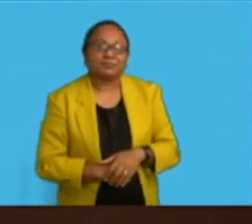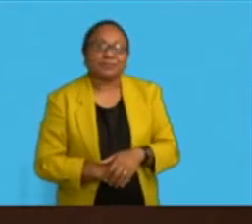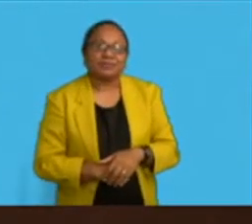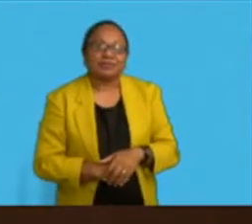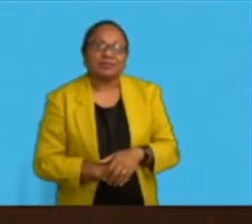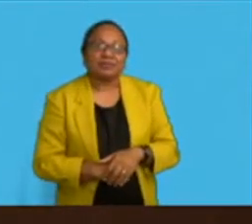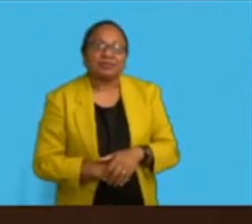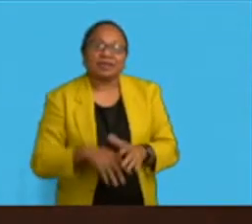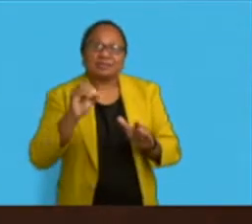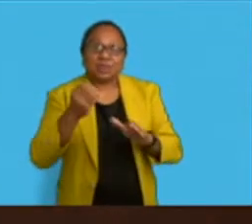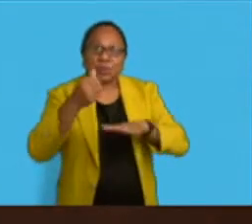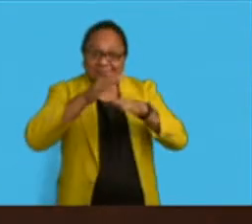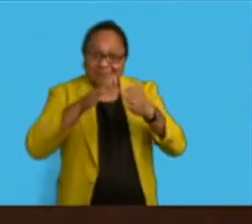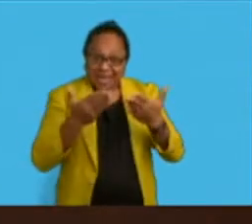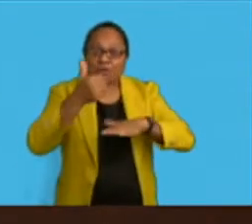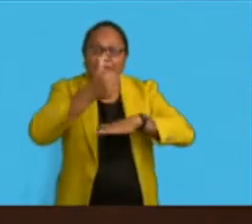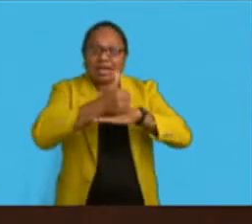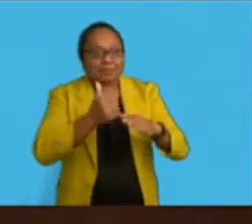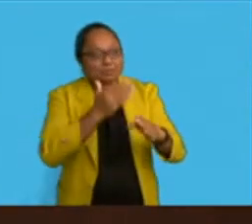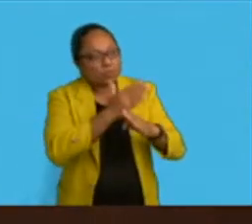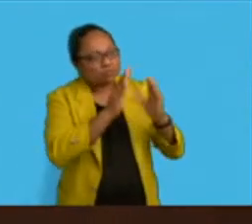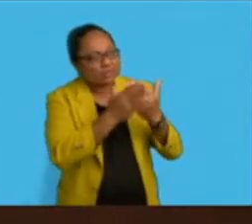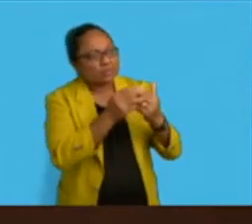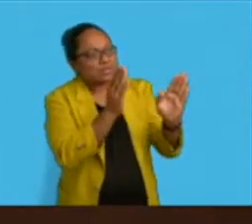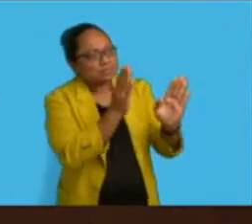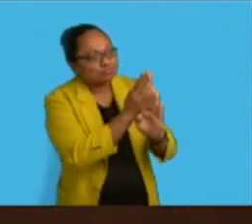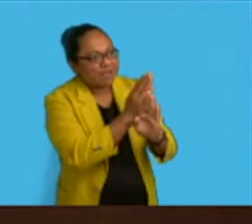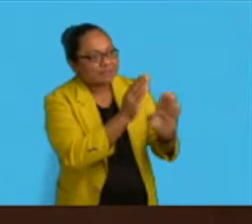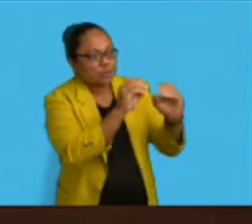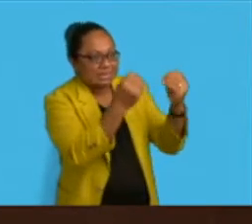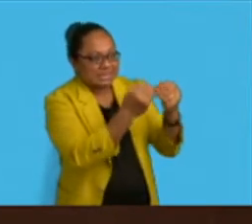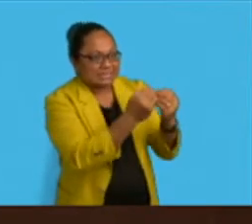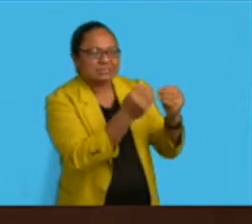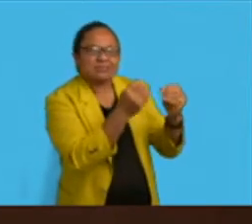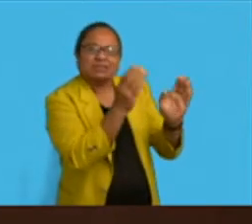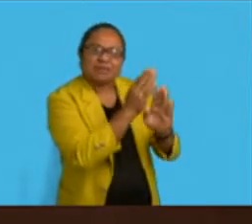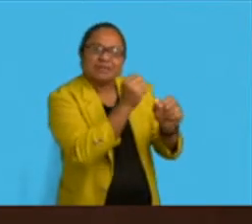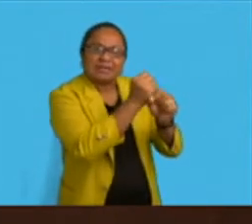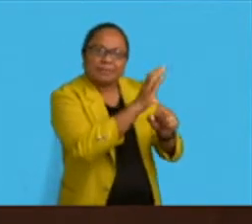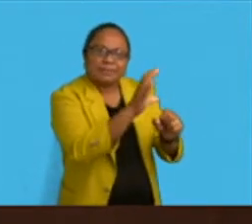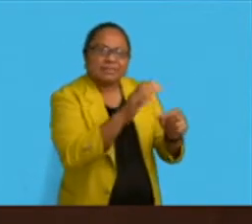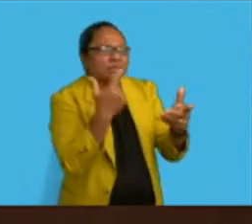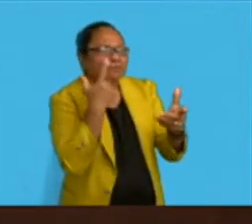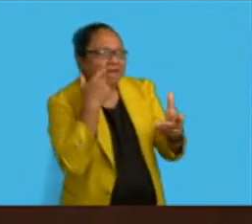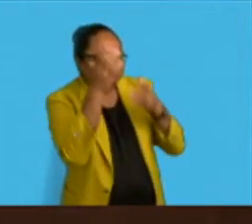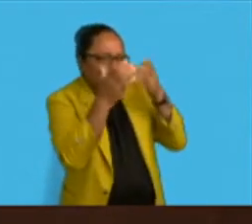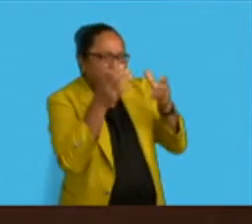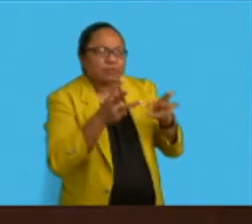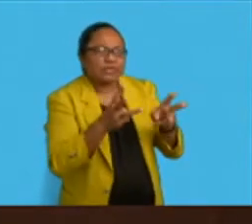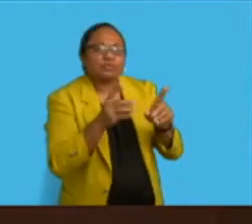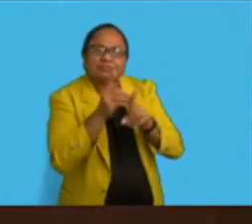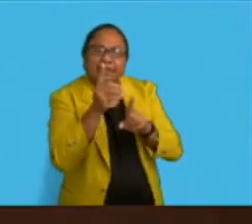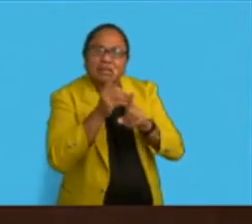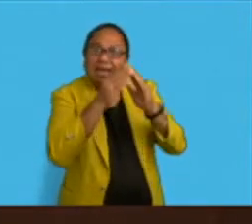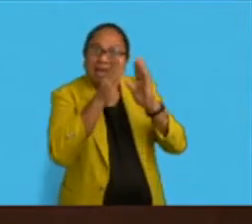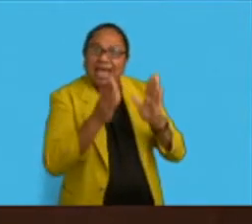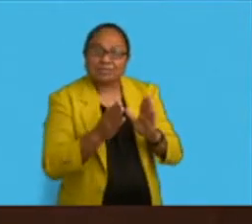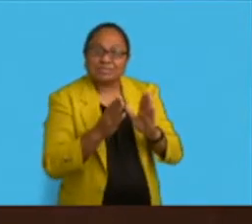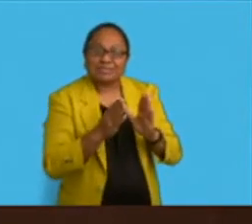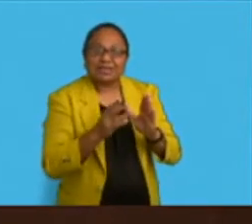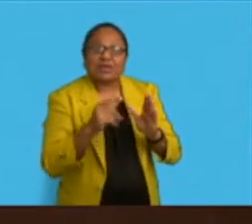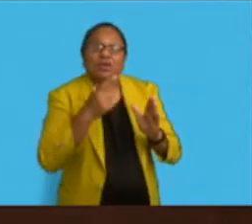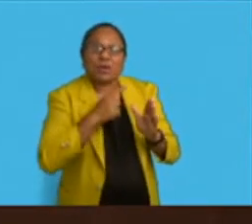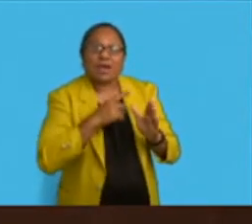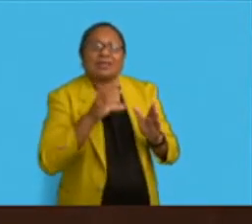Madam Speaker, government is working with the private sector to find creative ways to develop a housing market and place home ownership within